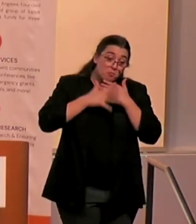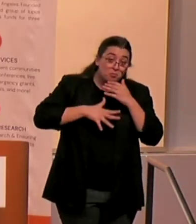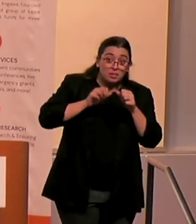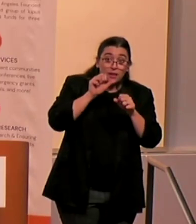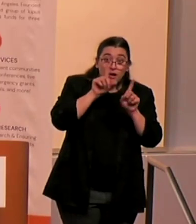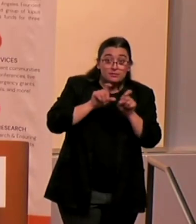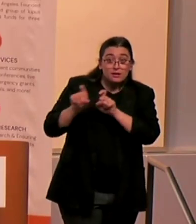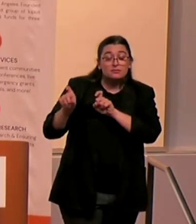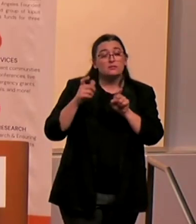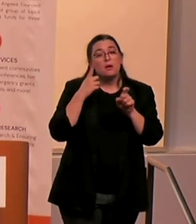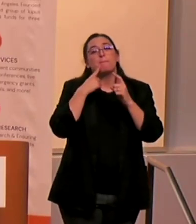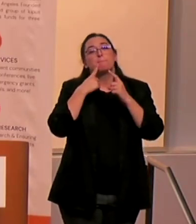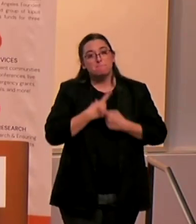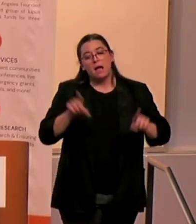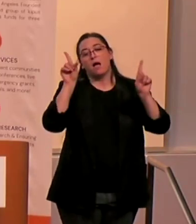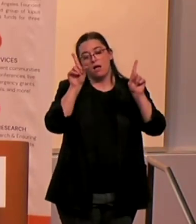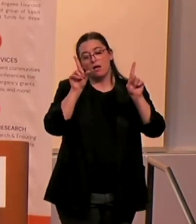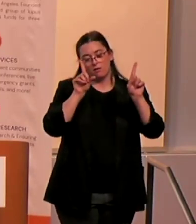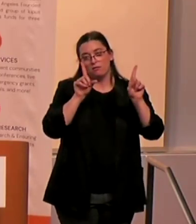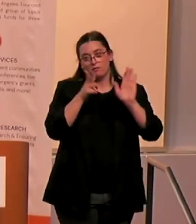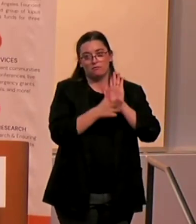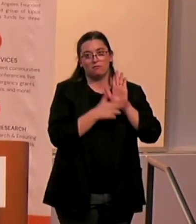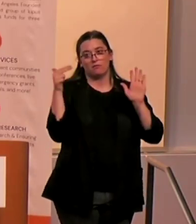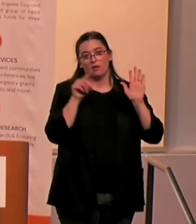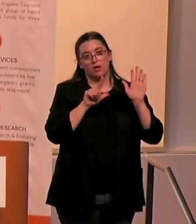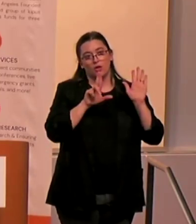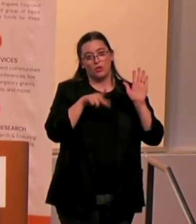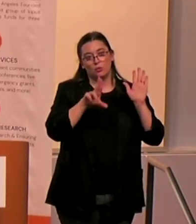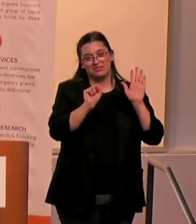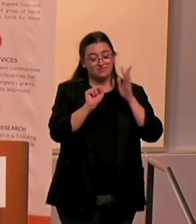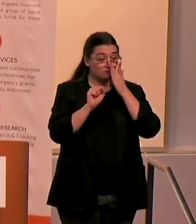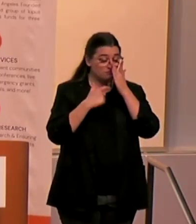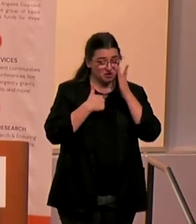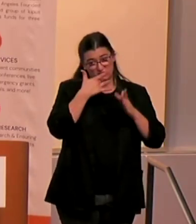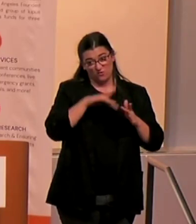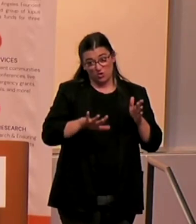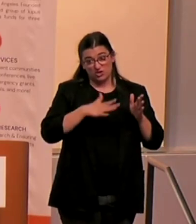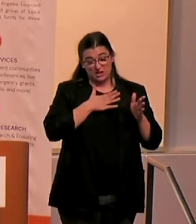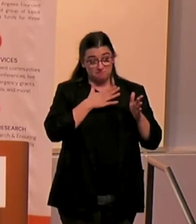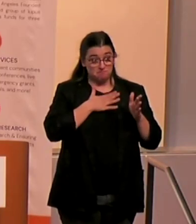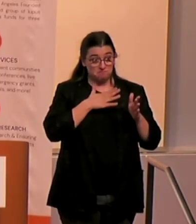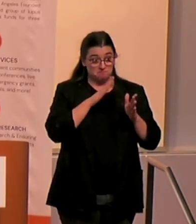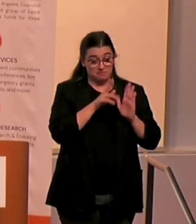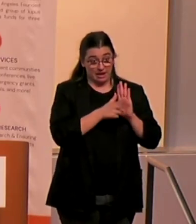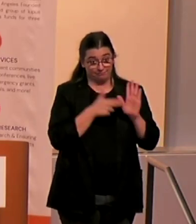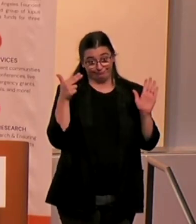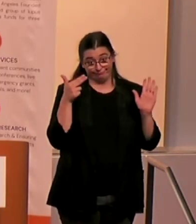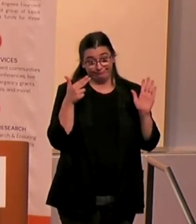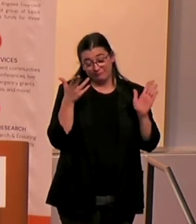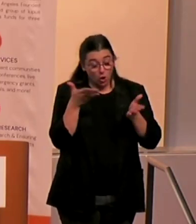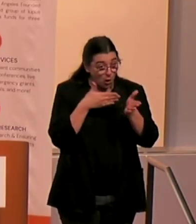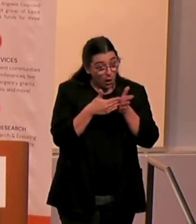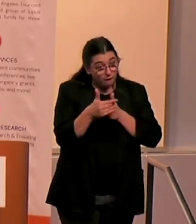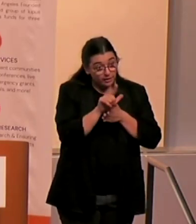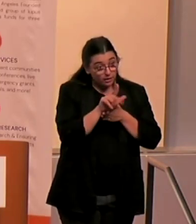I got diagnosed. But it was quick, relatively speaking, compared to other diagnoses that take a long